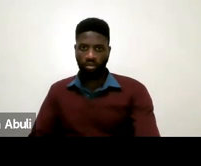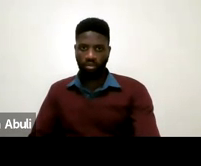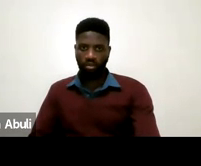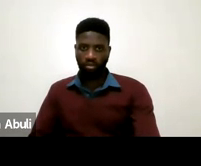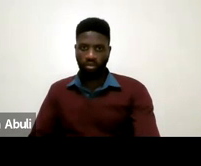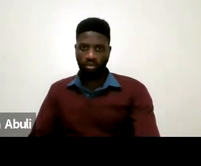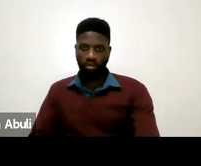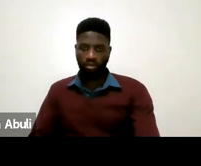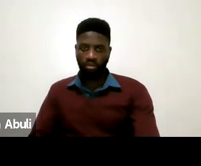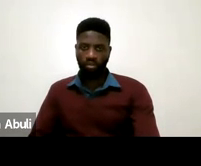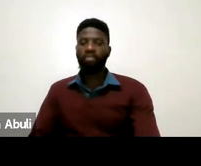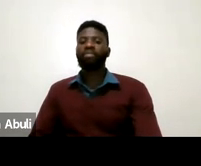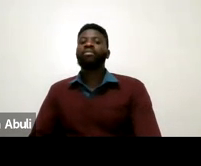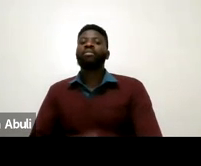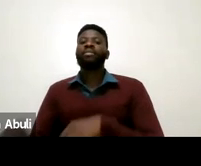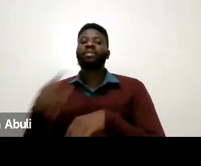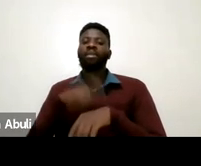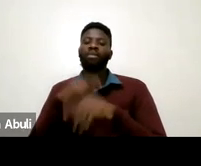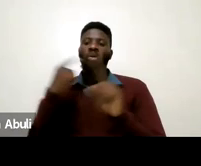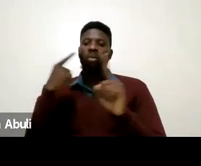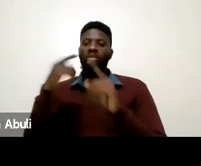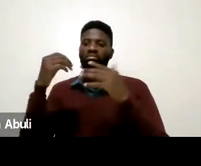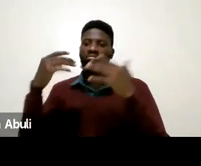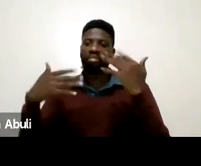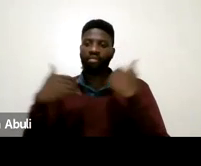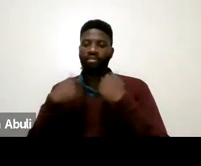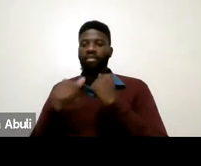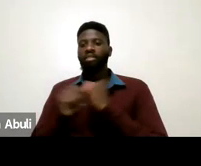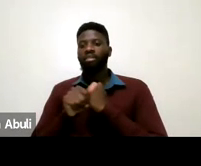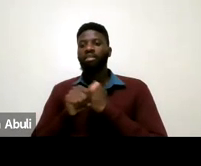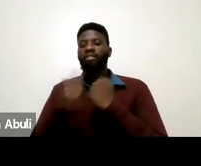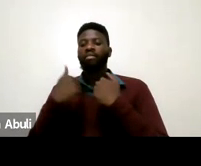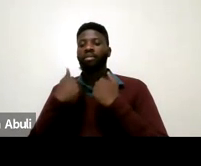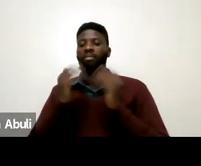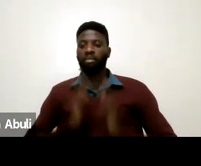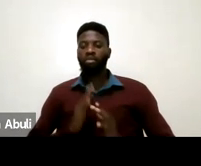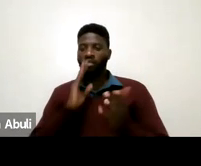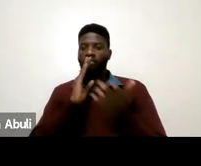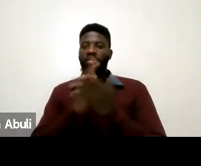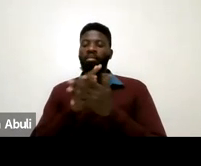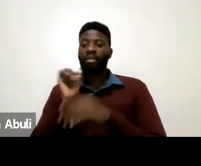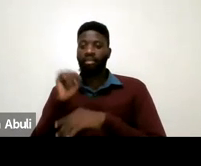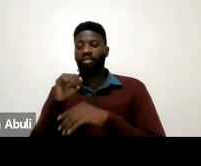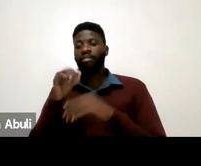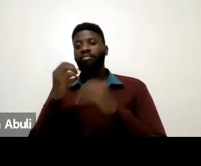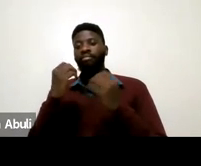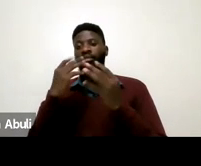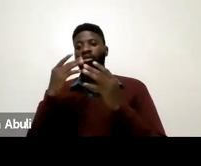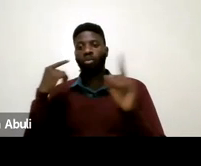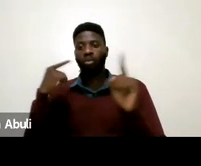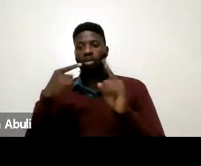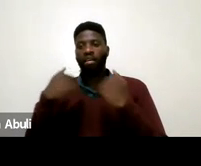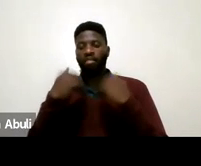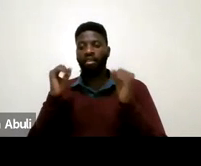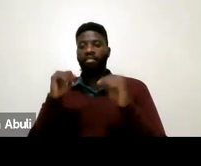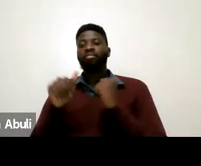is the danger of having too many goals. So as a person, yes, I confirm it's possible you can have too many goals, and it can be